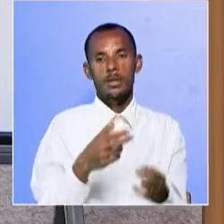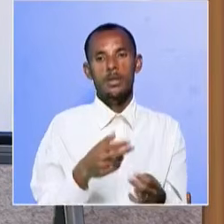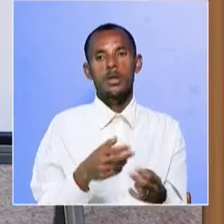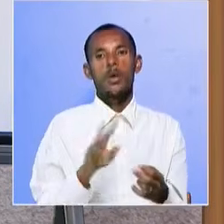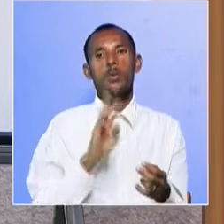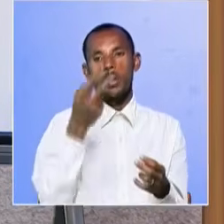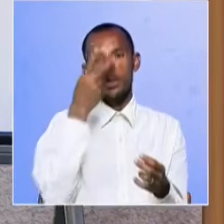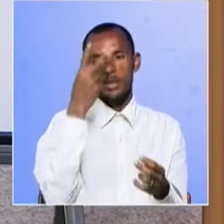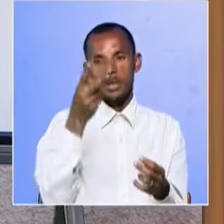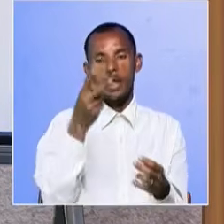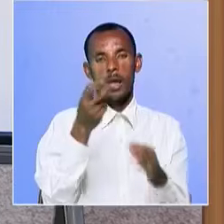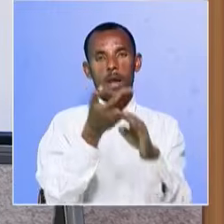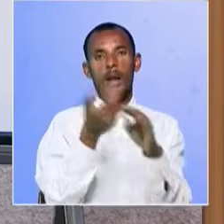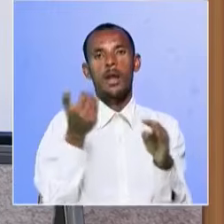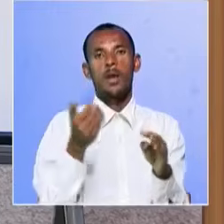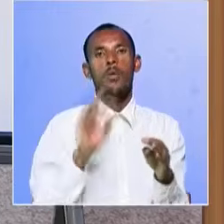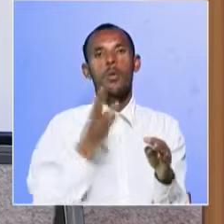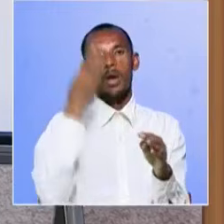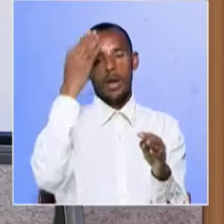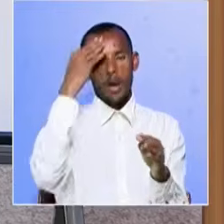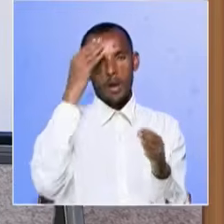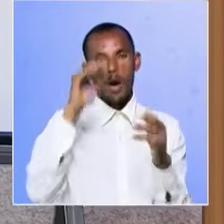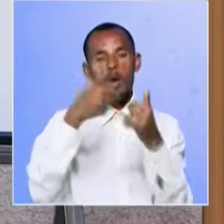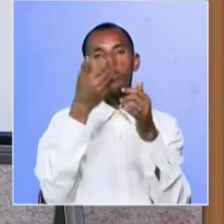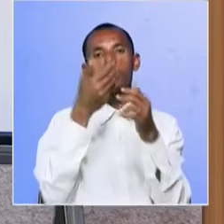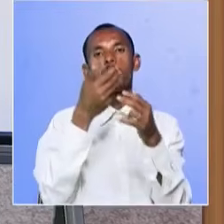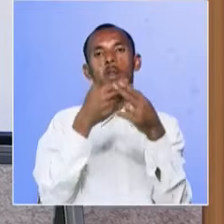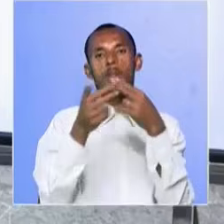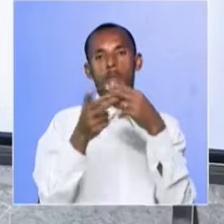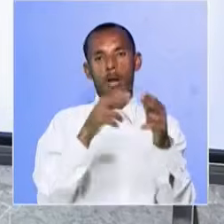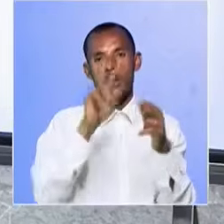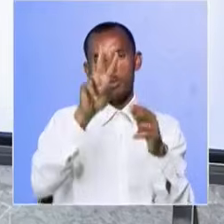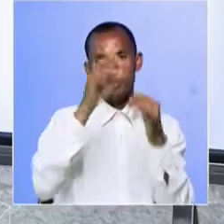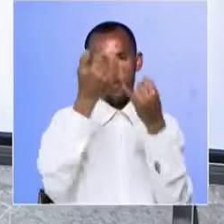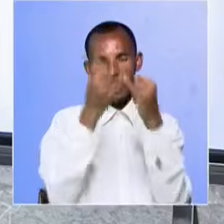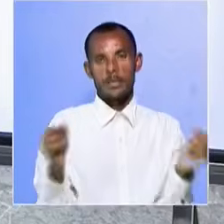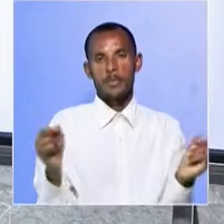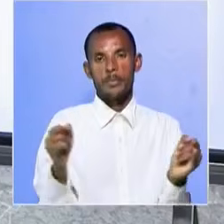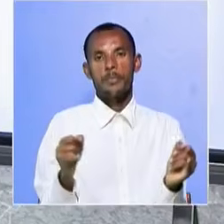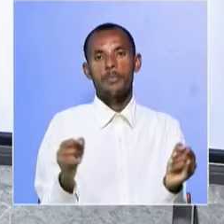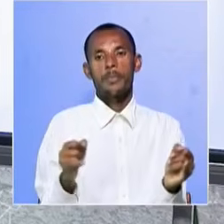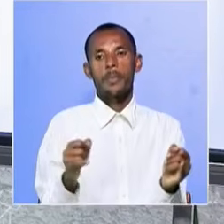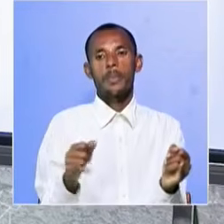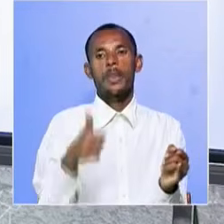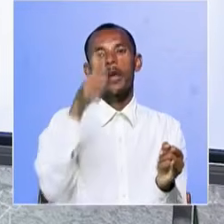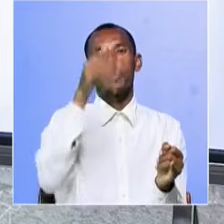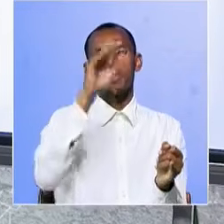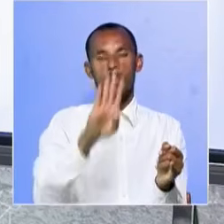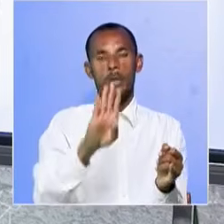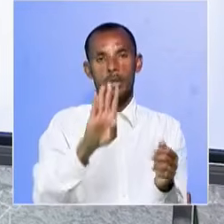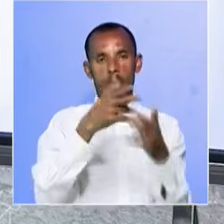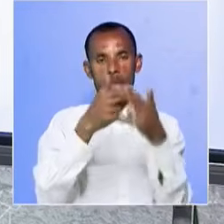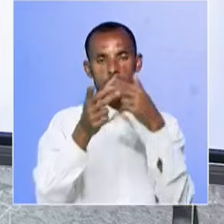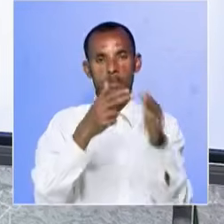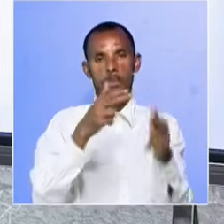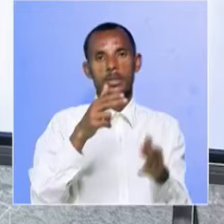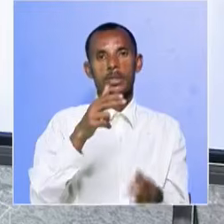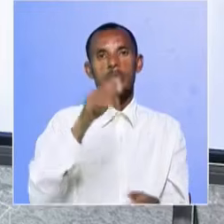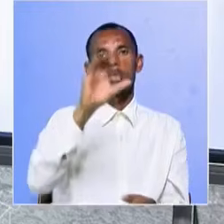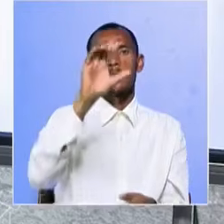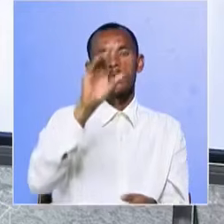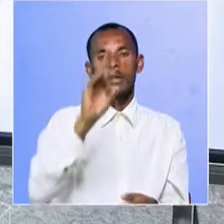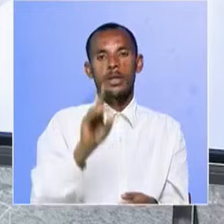have seen earlier, we know how to multiply two fractions. Okay? A over B times D over